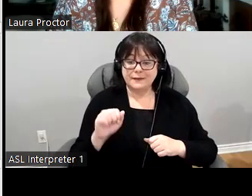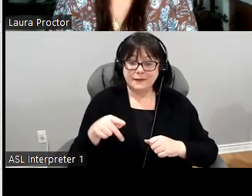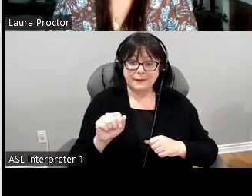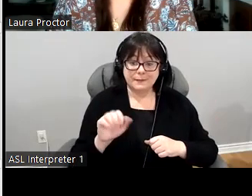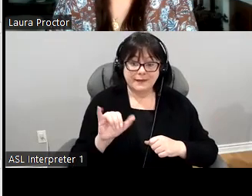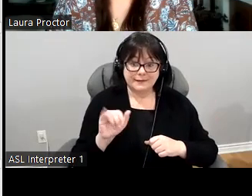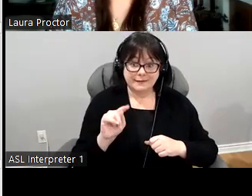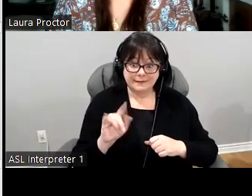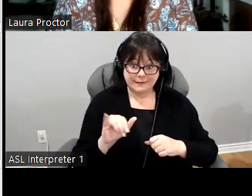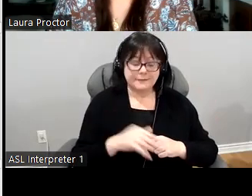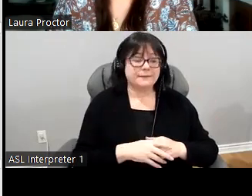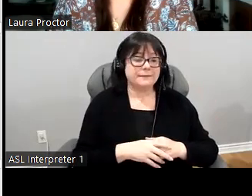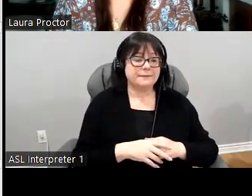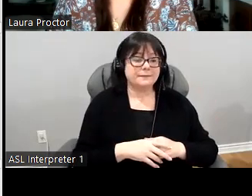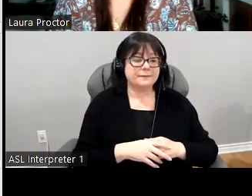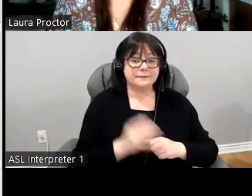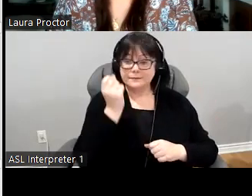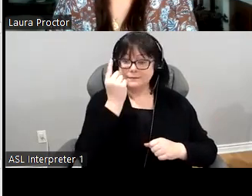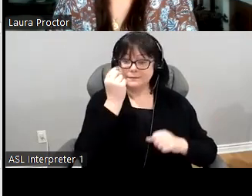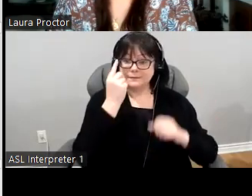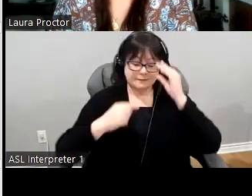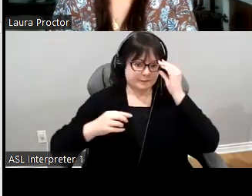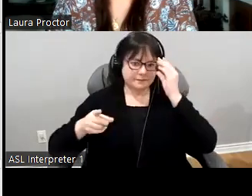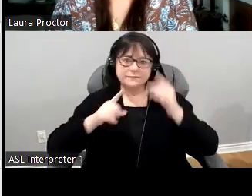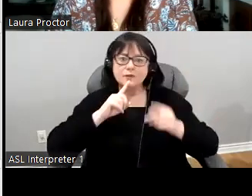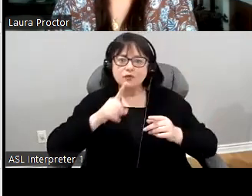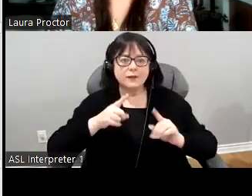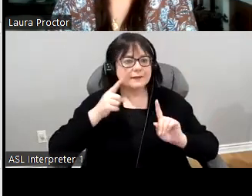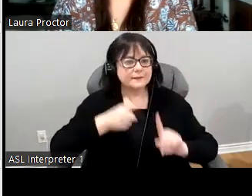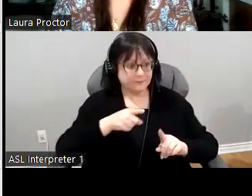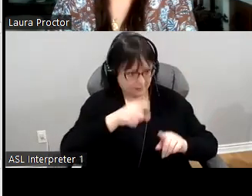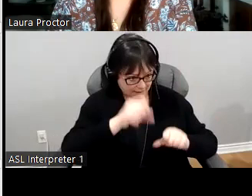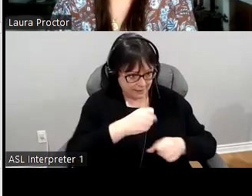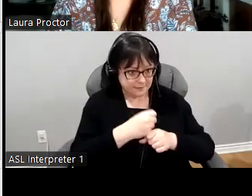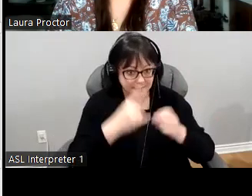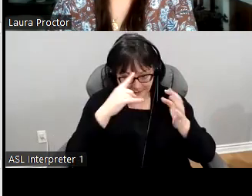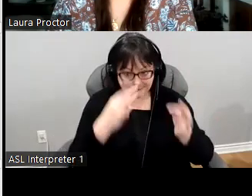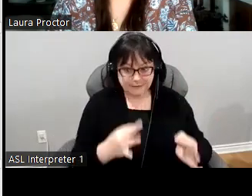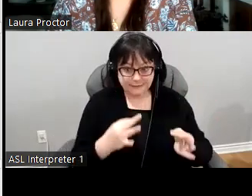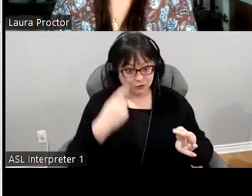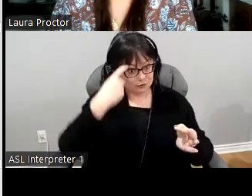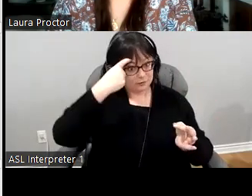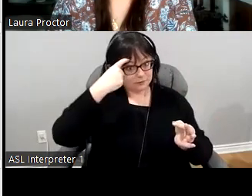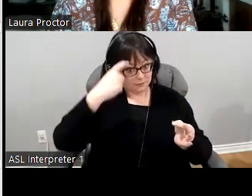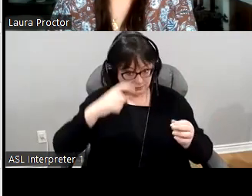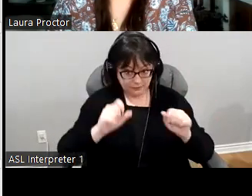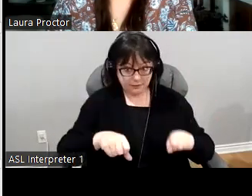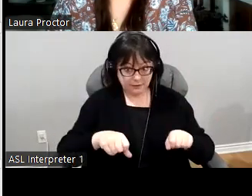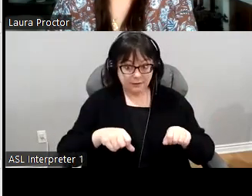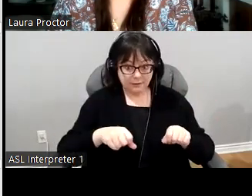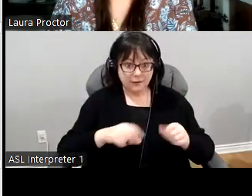capacity question that we're asking, because remember I said it's decision specific, it's capacity to